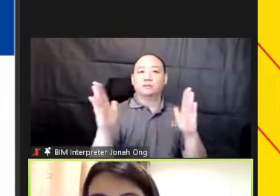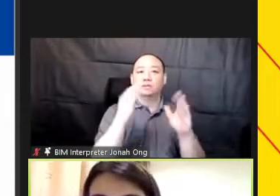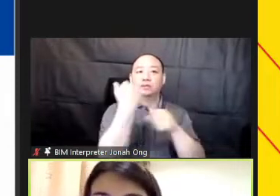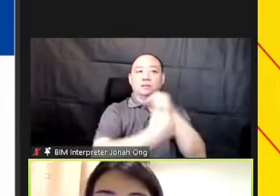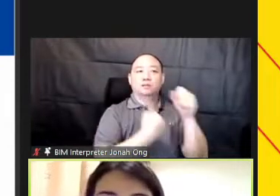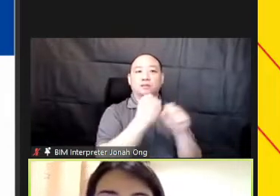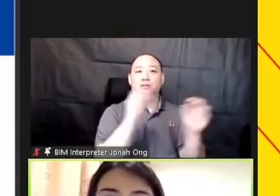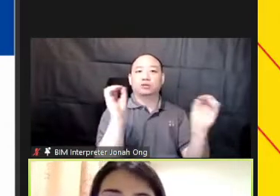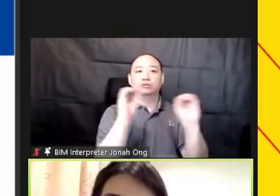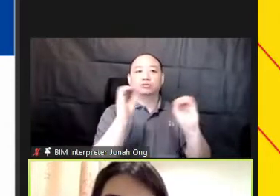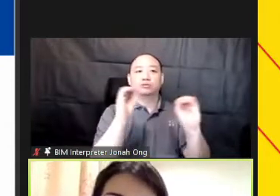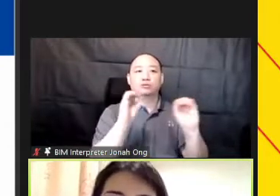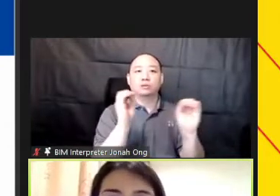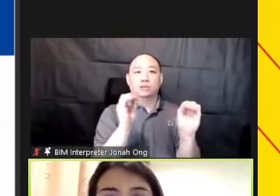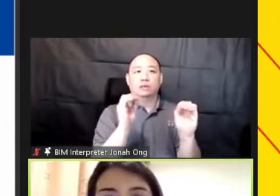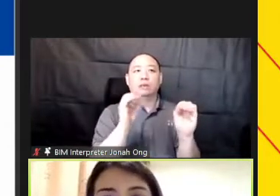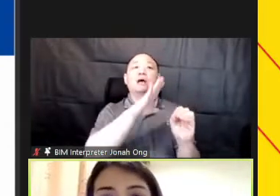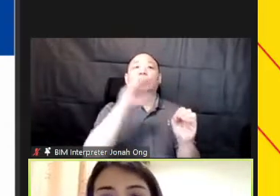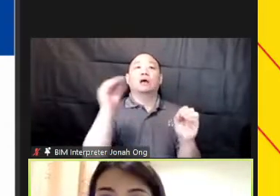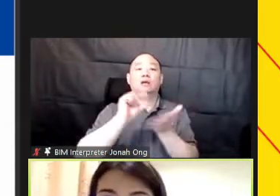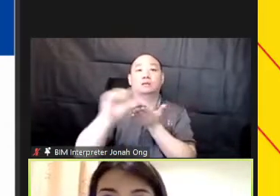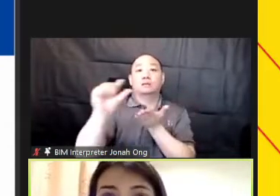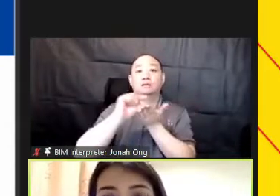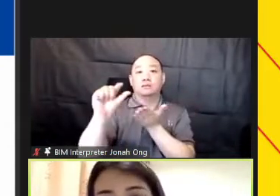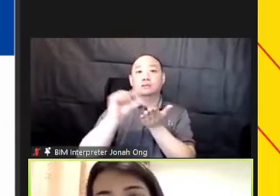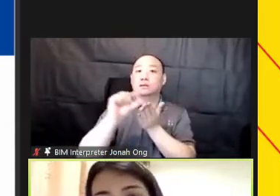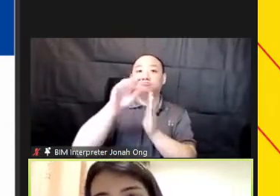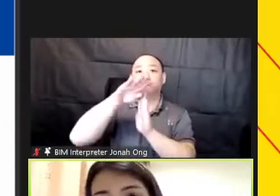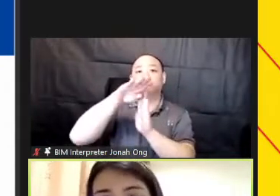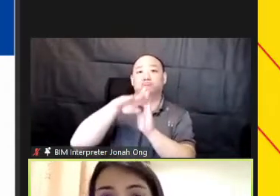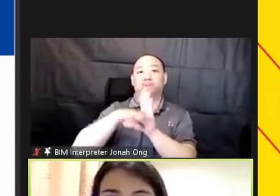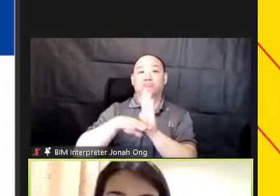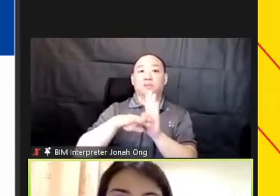difference in the average income if they have SPM, if they don't have